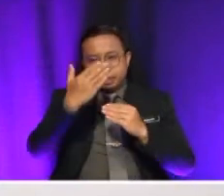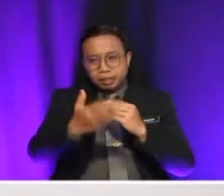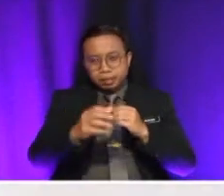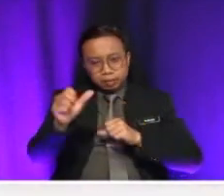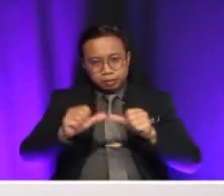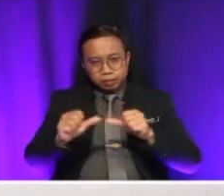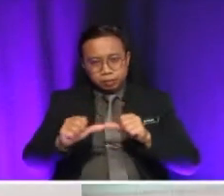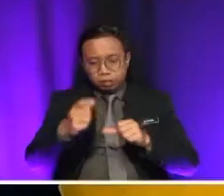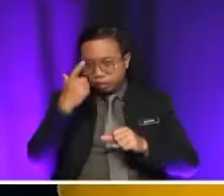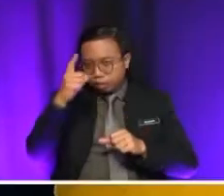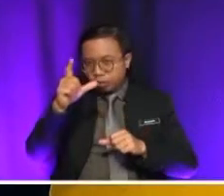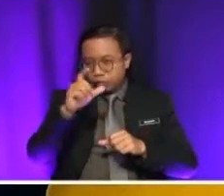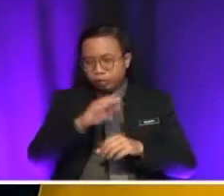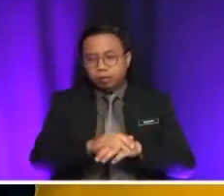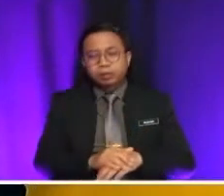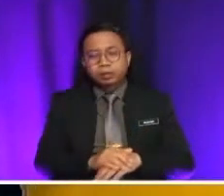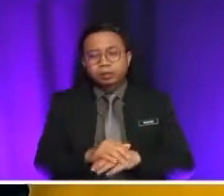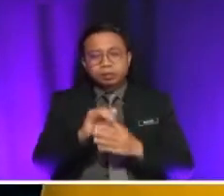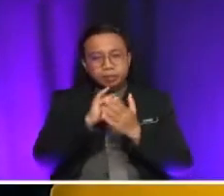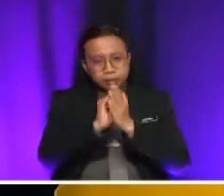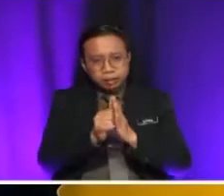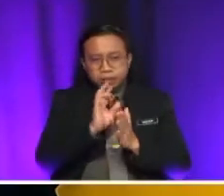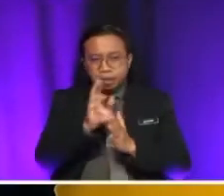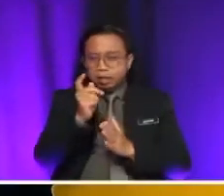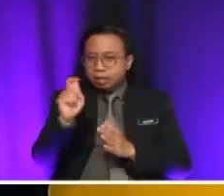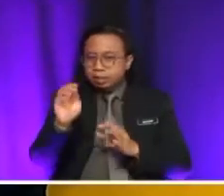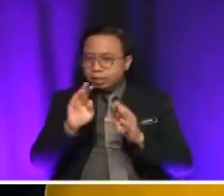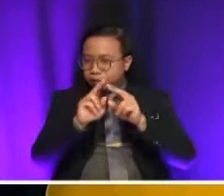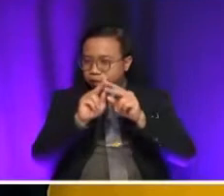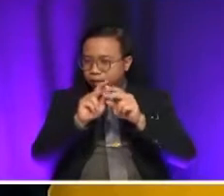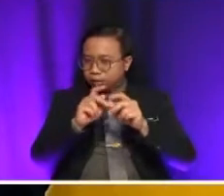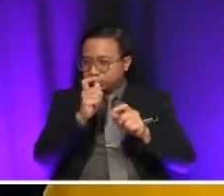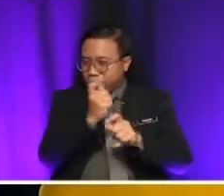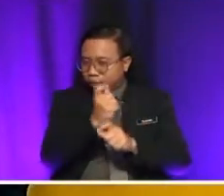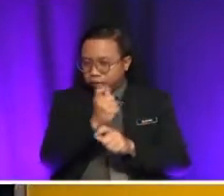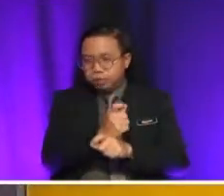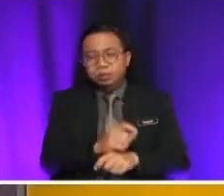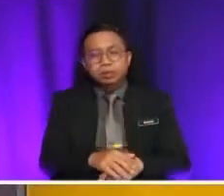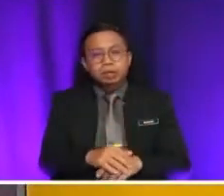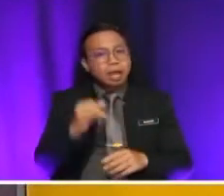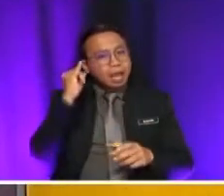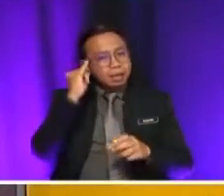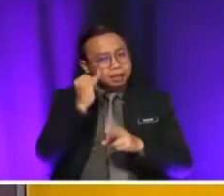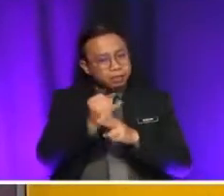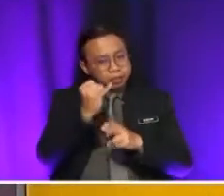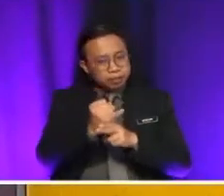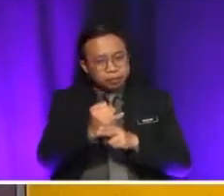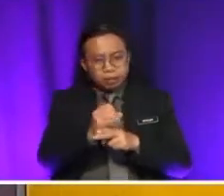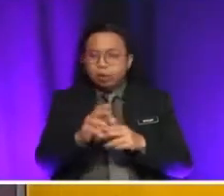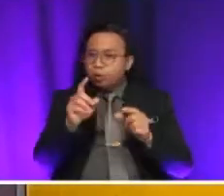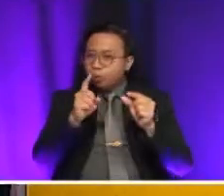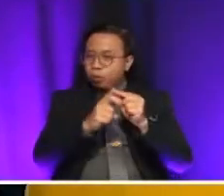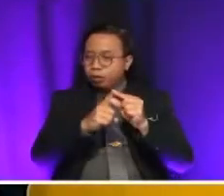that we are going to look at is, okay, so this is a task where you have to actually identify words from